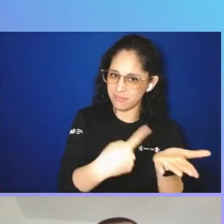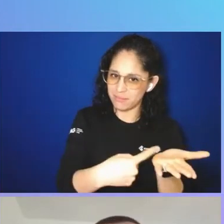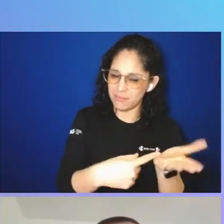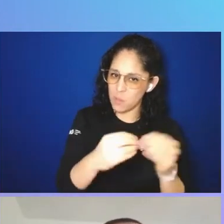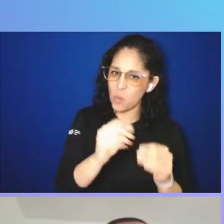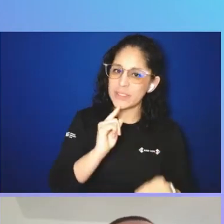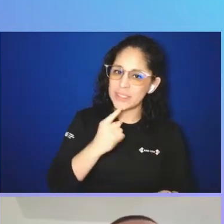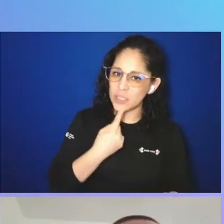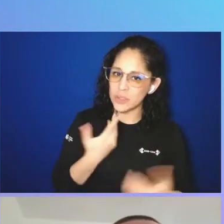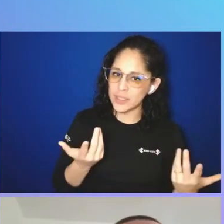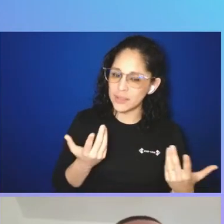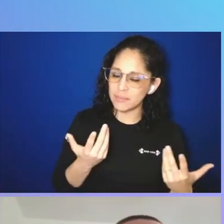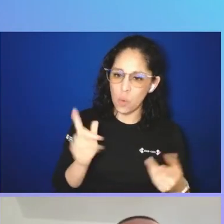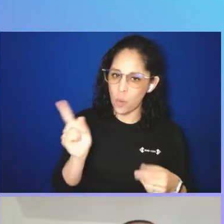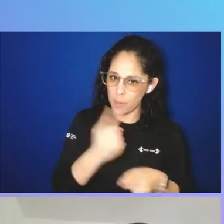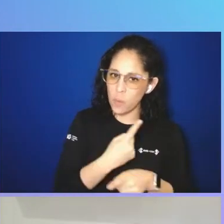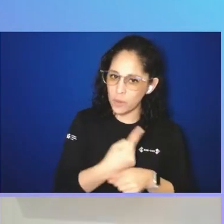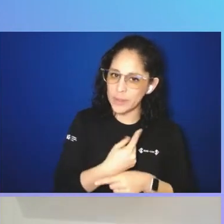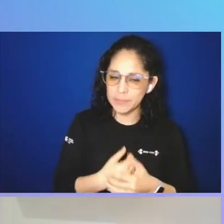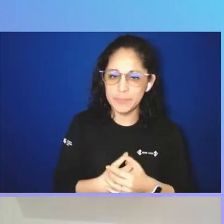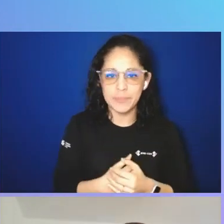seriously and where it's appropriate.